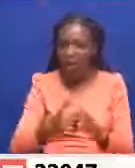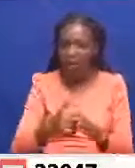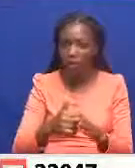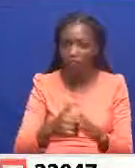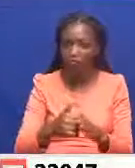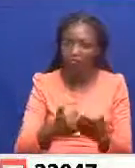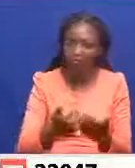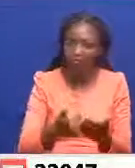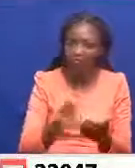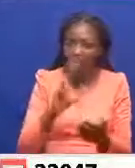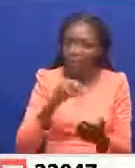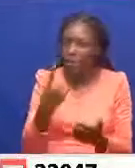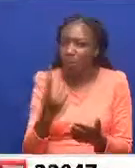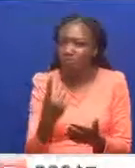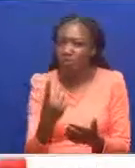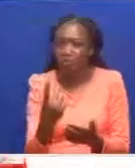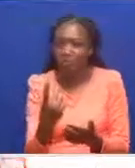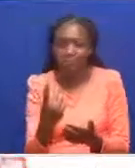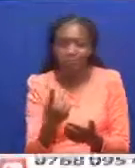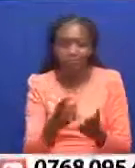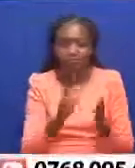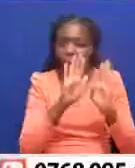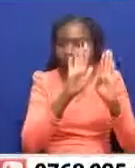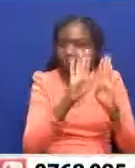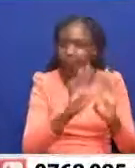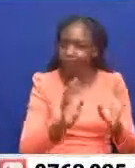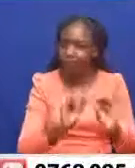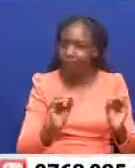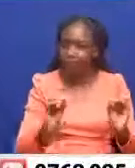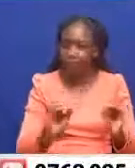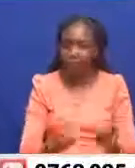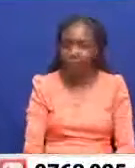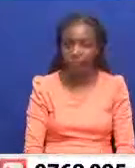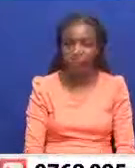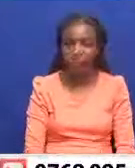is of a lesser God.